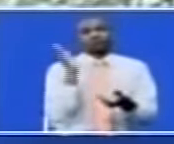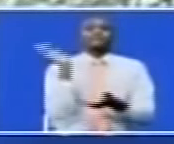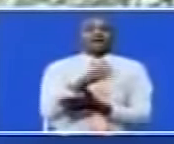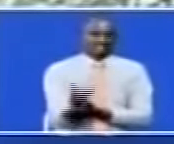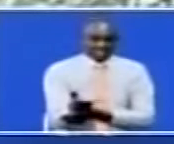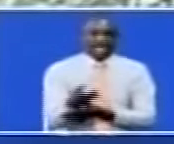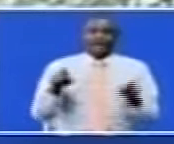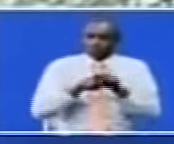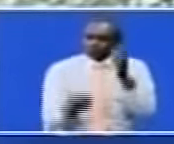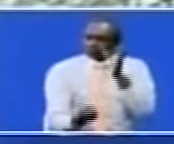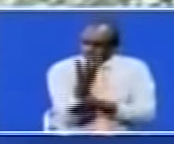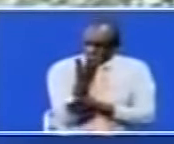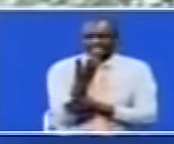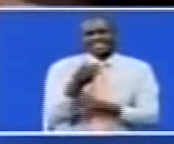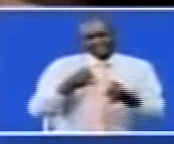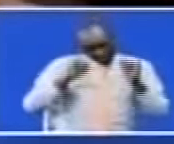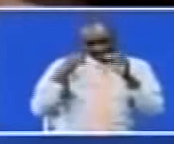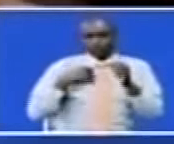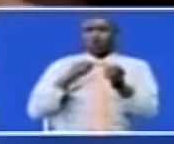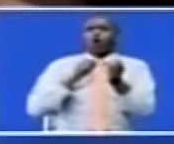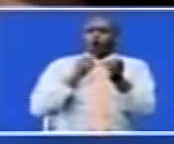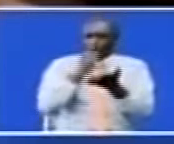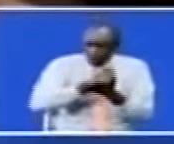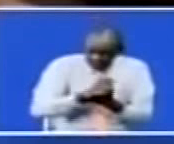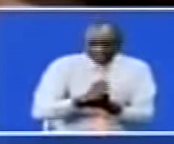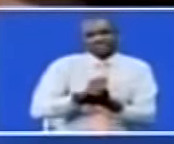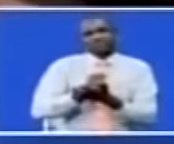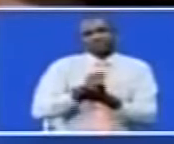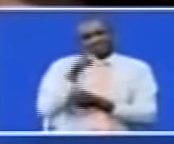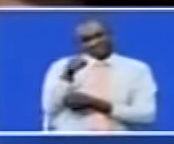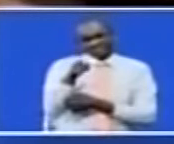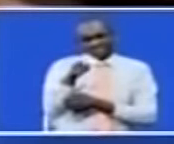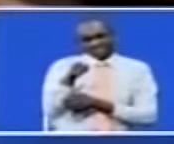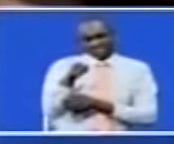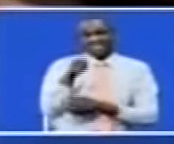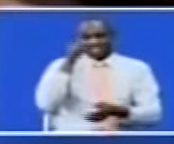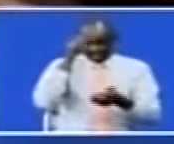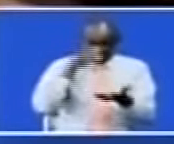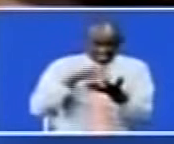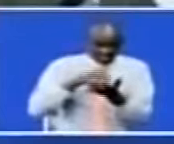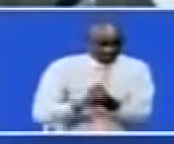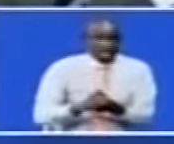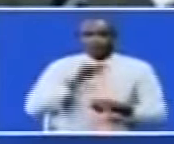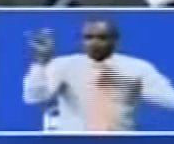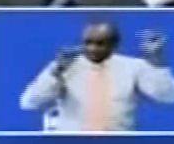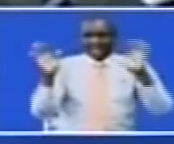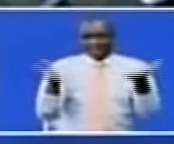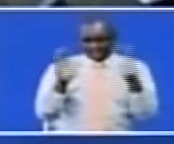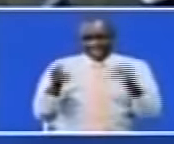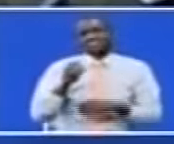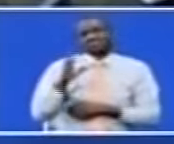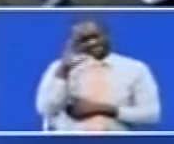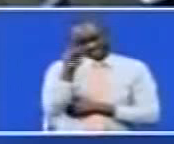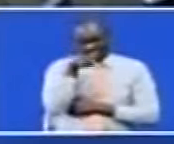as establishing an independent bench to audit the prosecution's case. Kenya's delegation of Foreign Affairs Secretary Amina Mohamed and